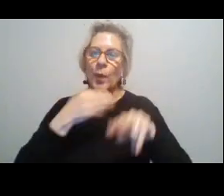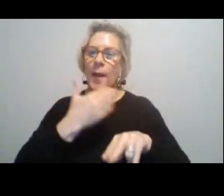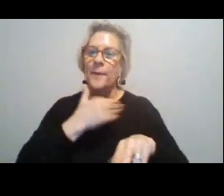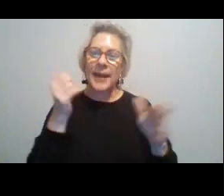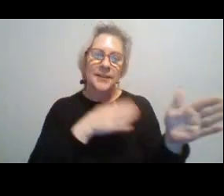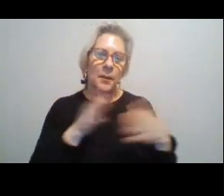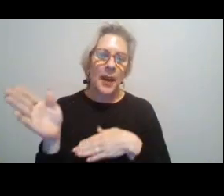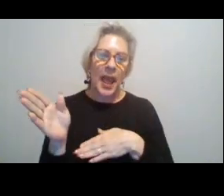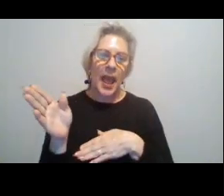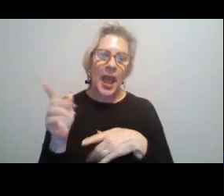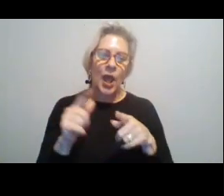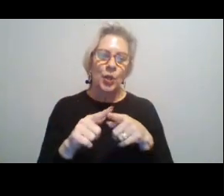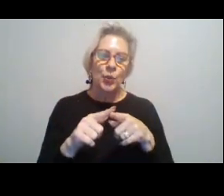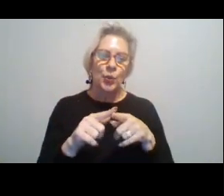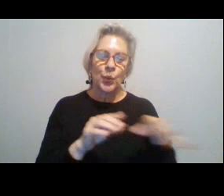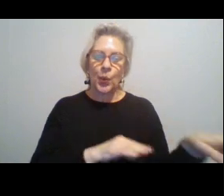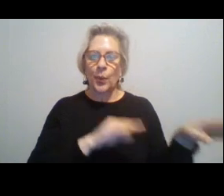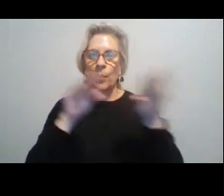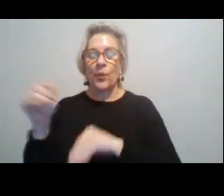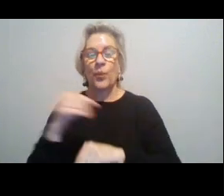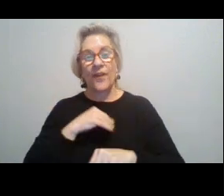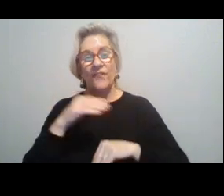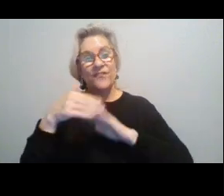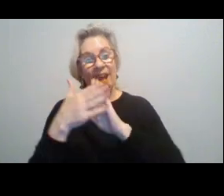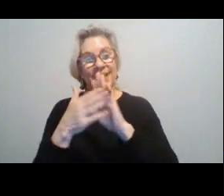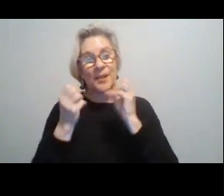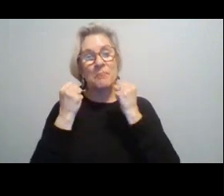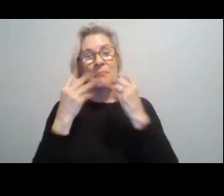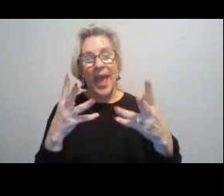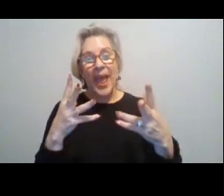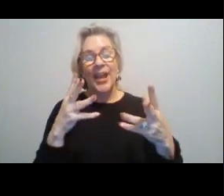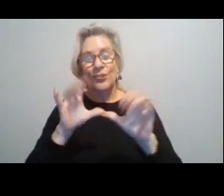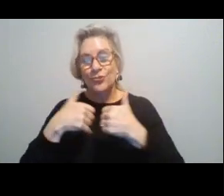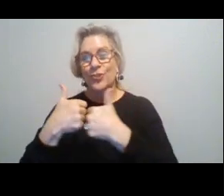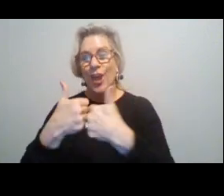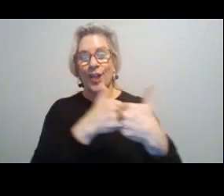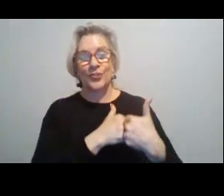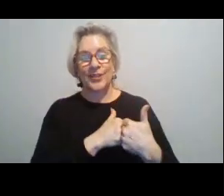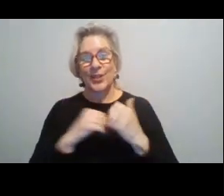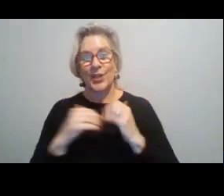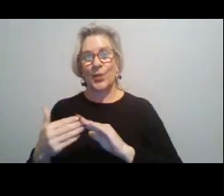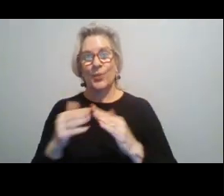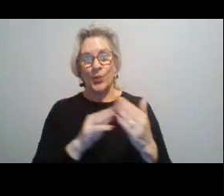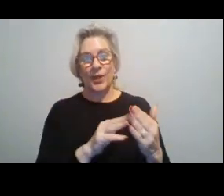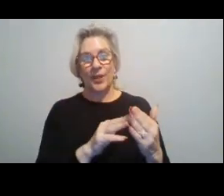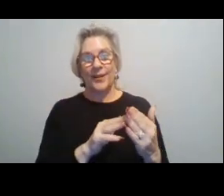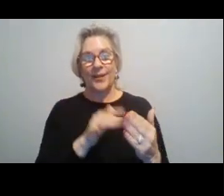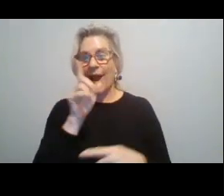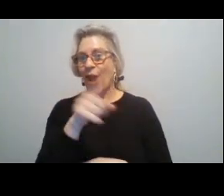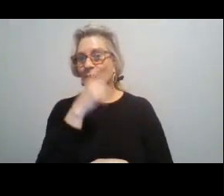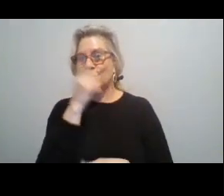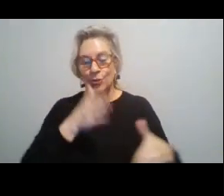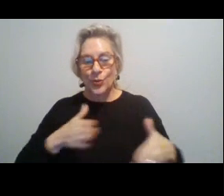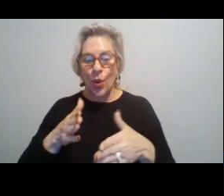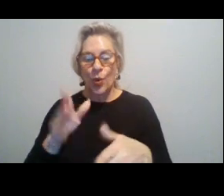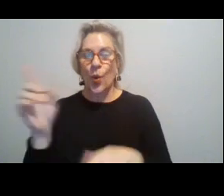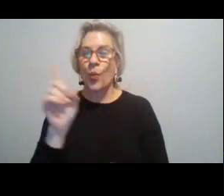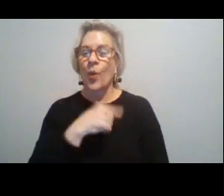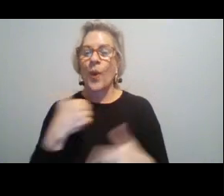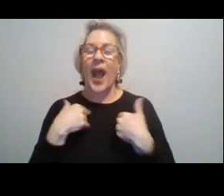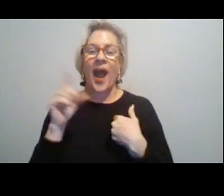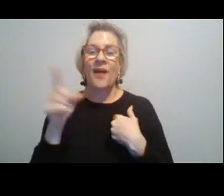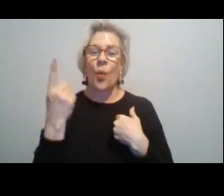move some of these folks. And we do face a lot of challenges in these rural communities sometimes, particularly with the roadways, where we either have only